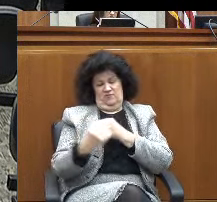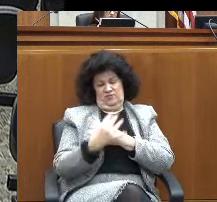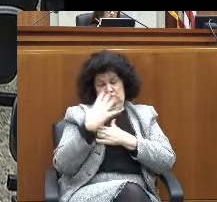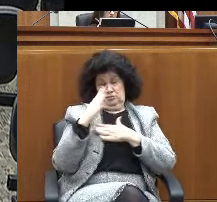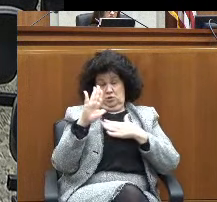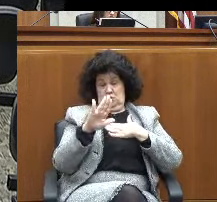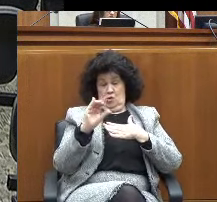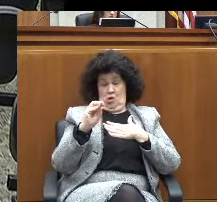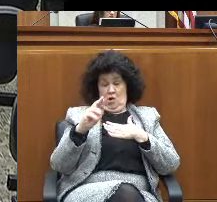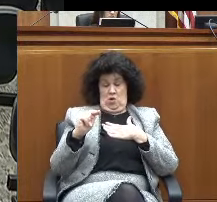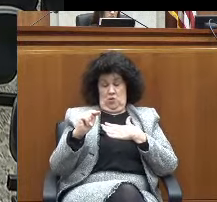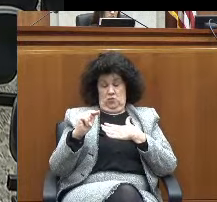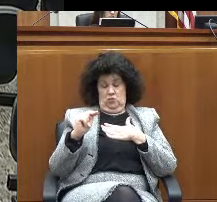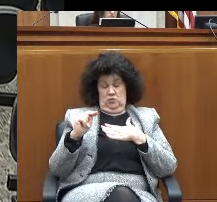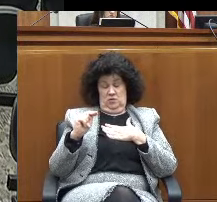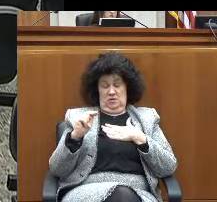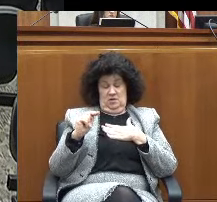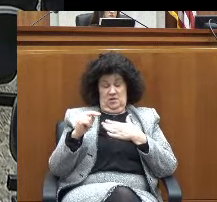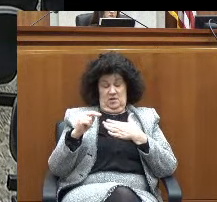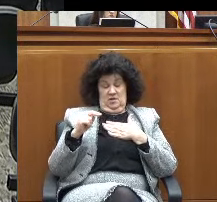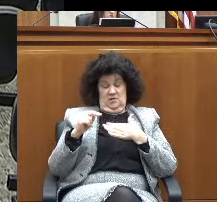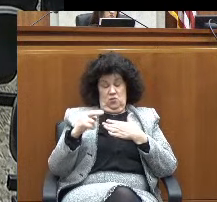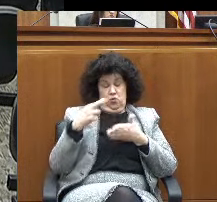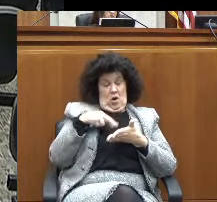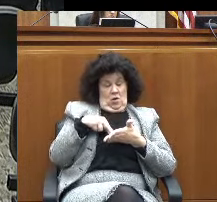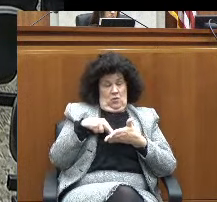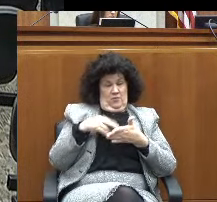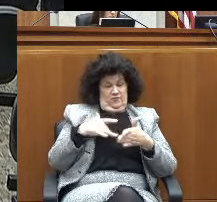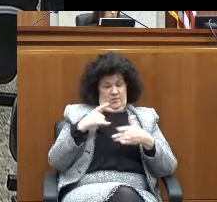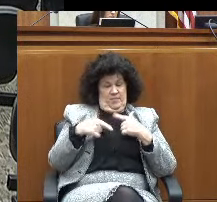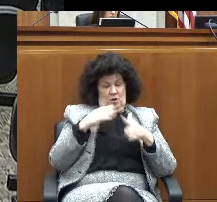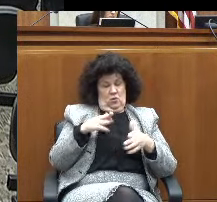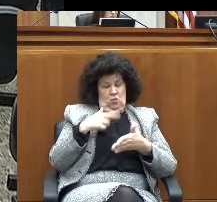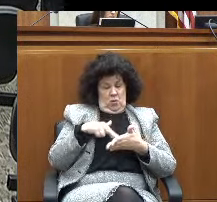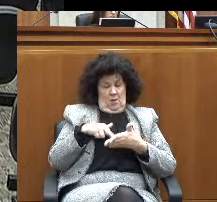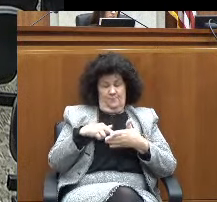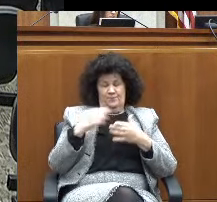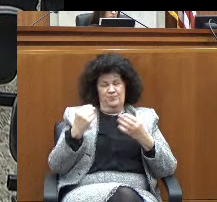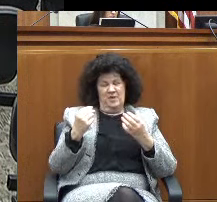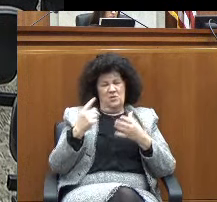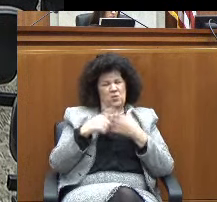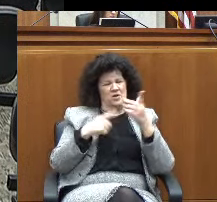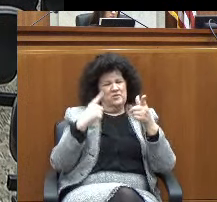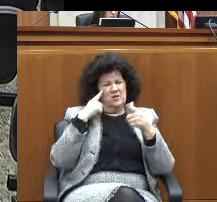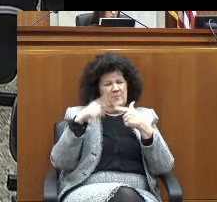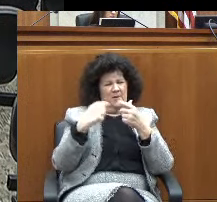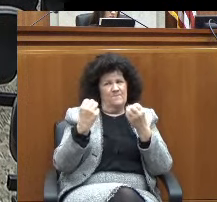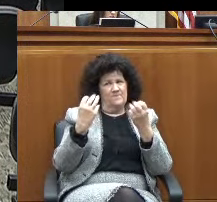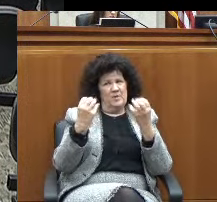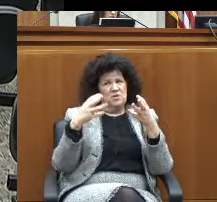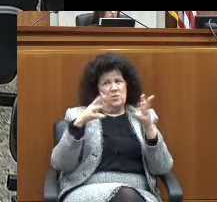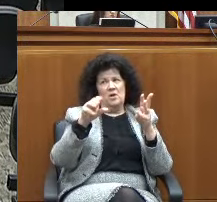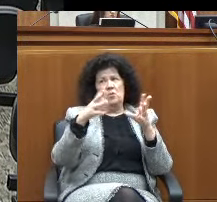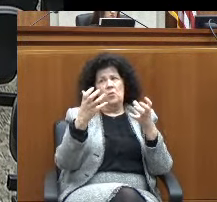school? And what insight would you give us as we think about the many ways we want other educators to have these